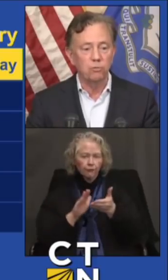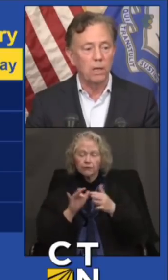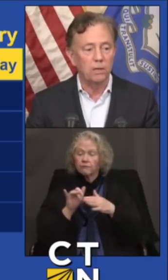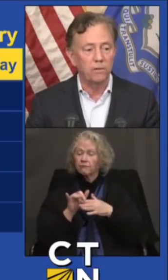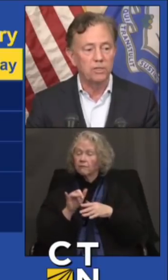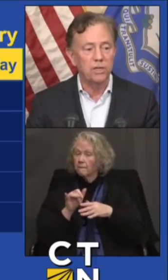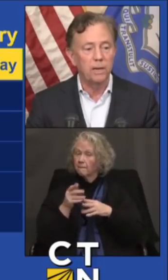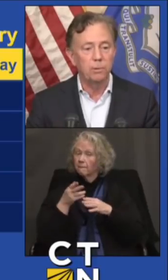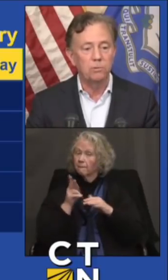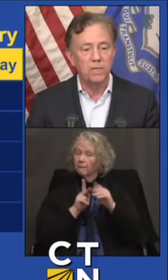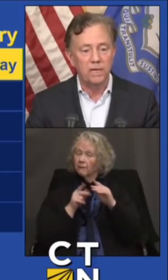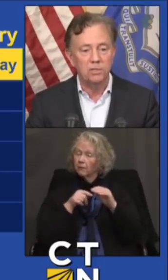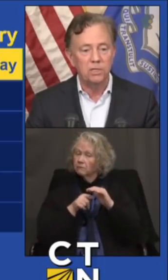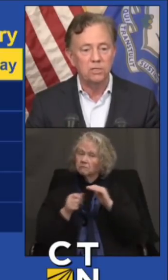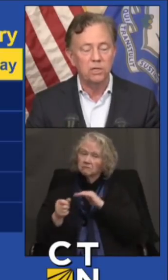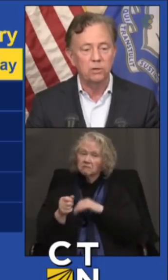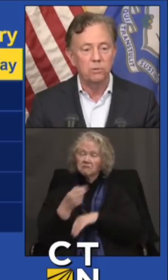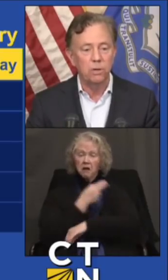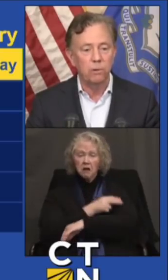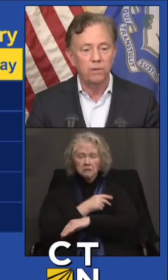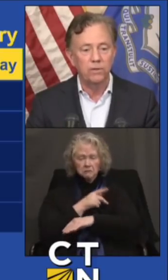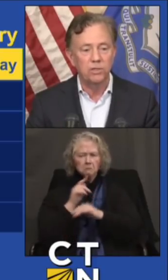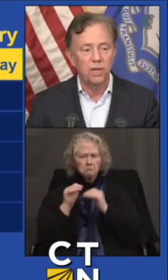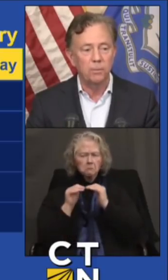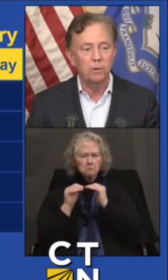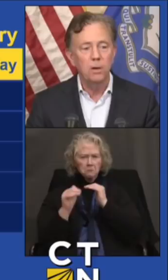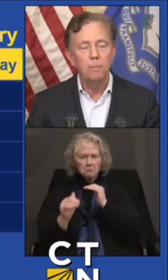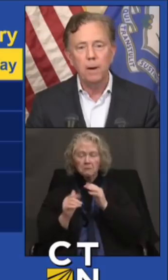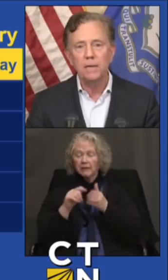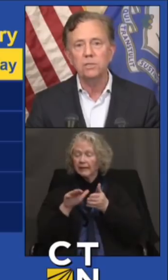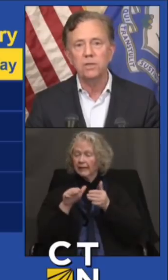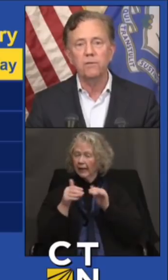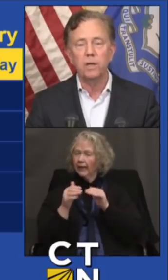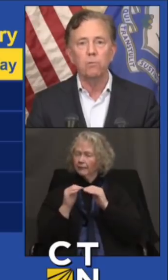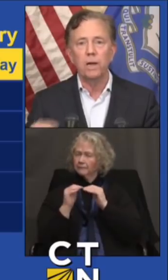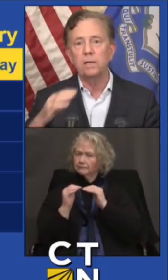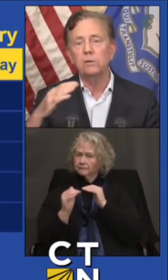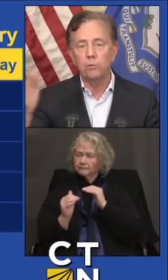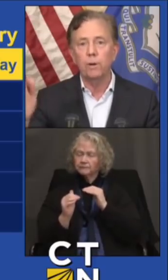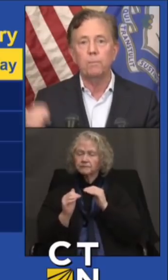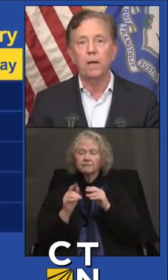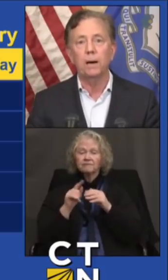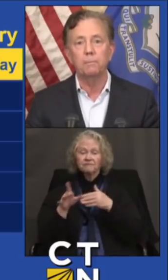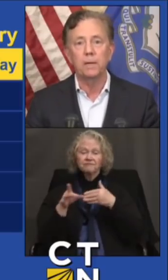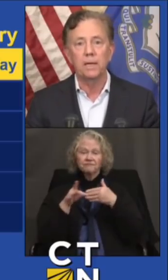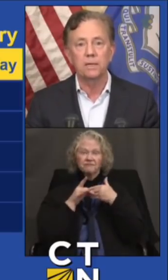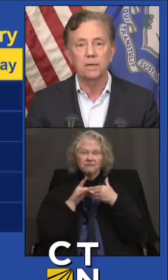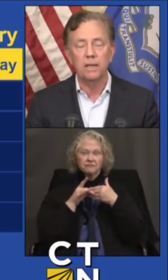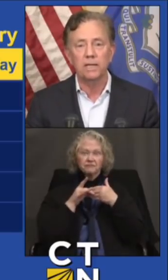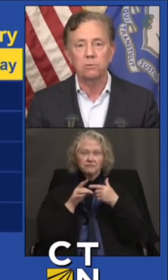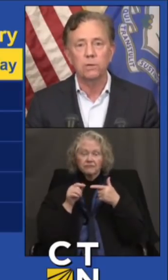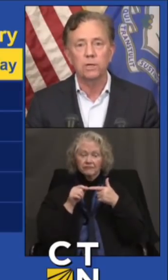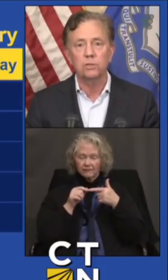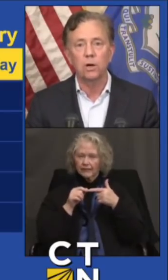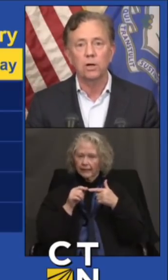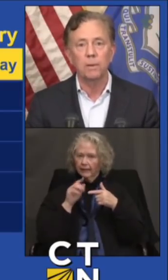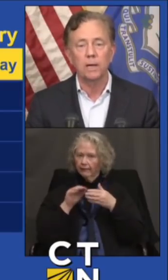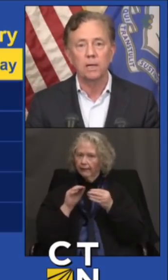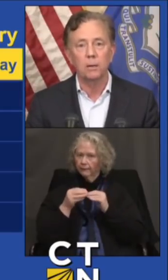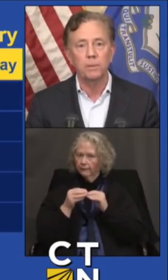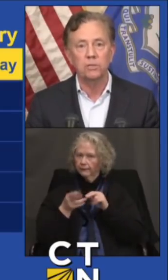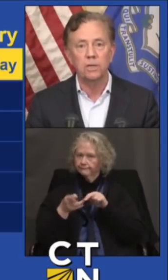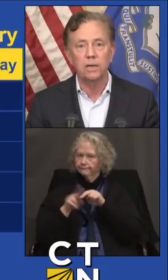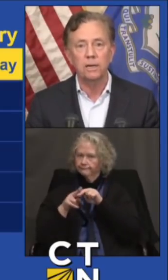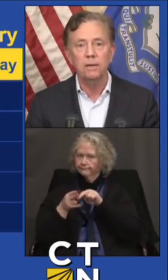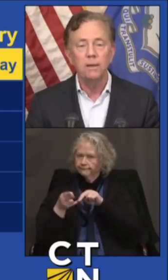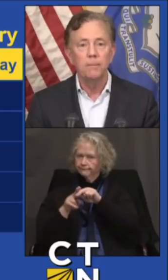Hospitalizations relatively stable. Deaths continue relatively stable. Positivity rate creeping up. And that's what we're going to talk about a